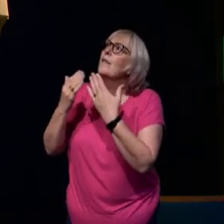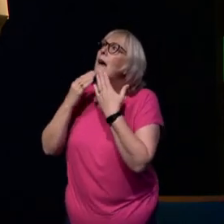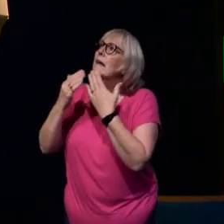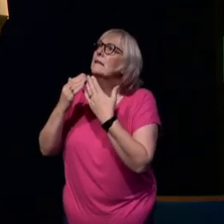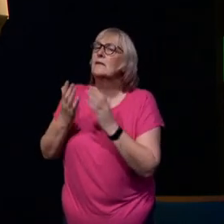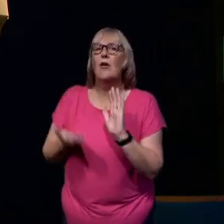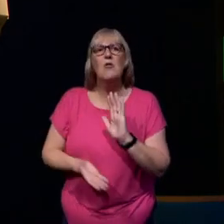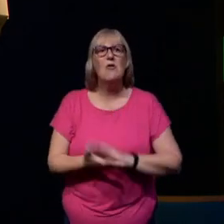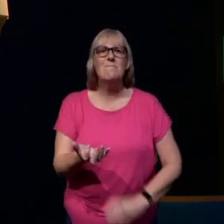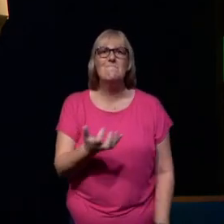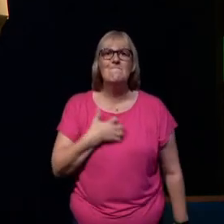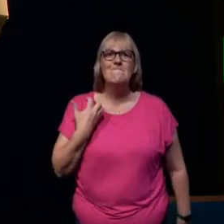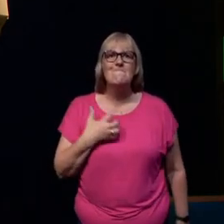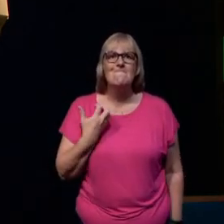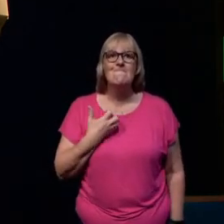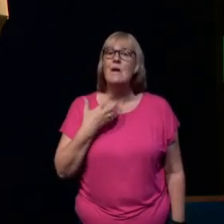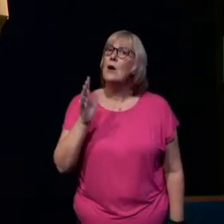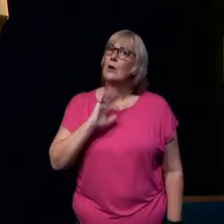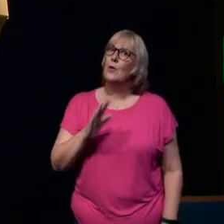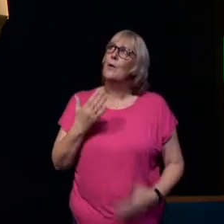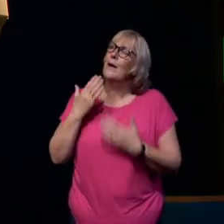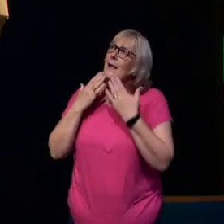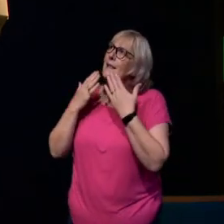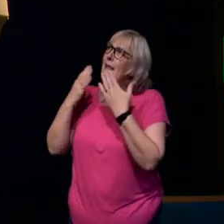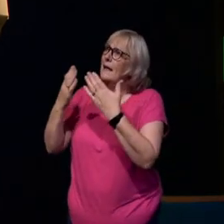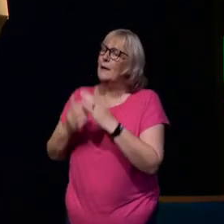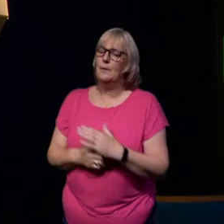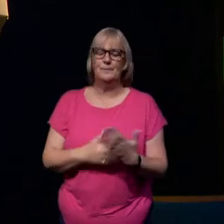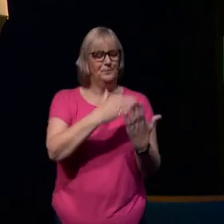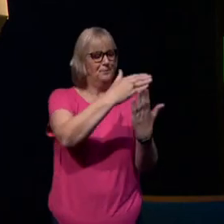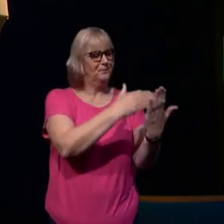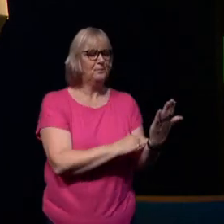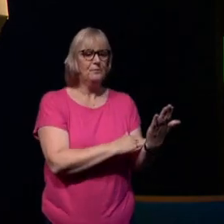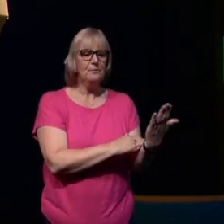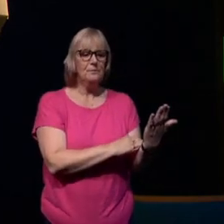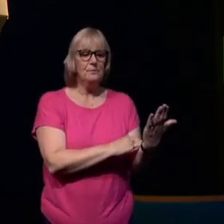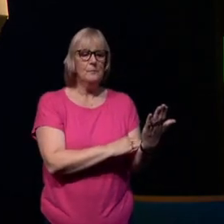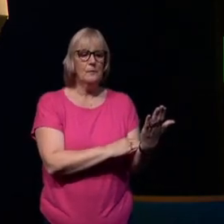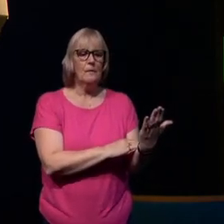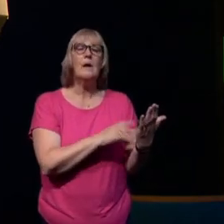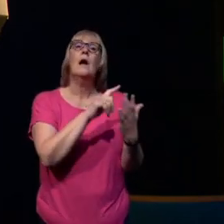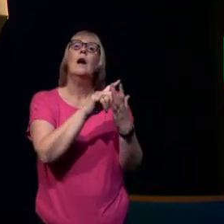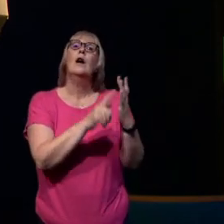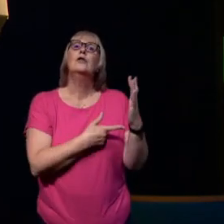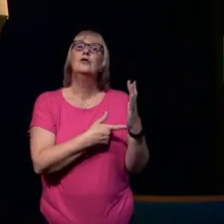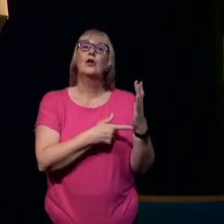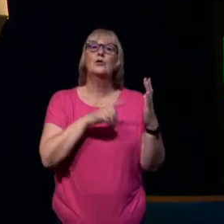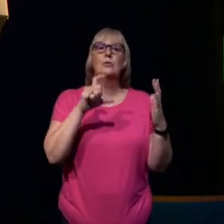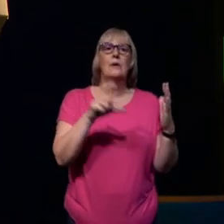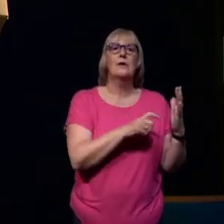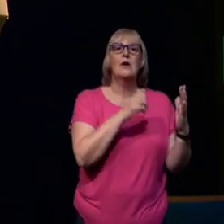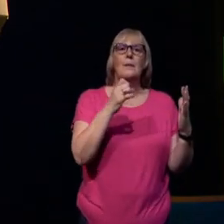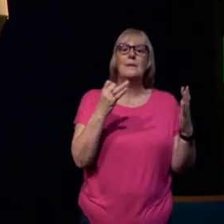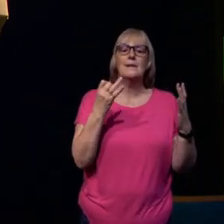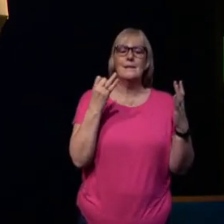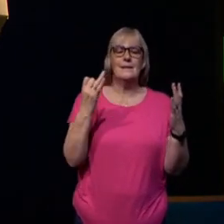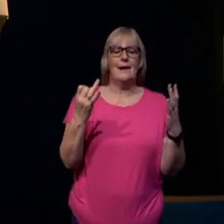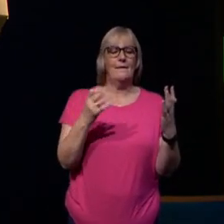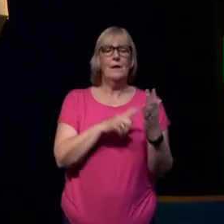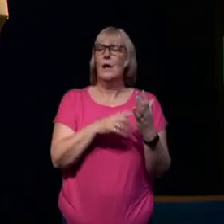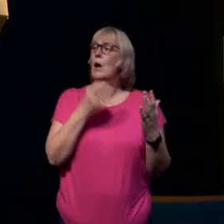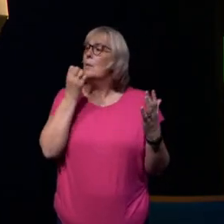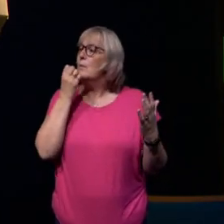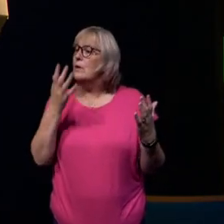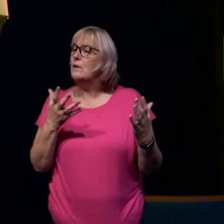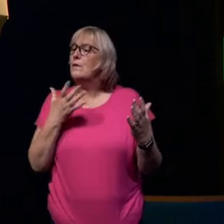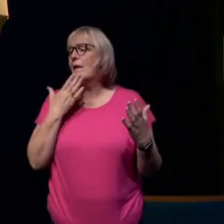resentment. Let's have a look at the passage now. Let's just jump straight into it. Can we pick it up? Joshua chapter 7. Here it is, beautifully read for us. Thank